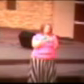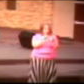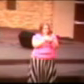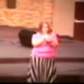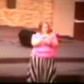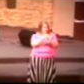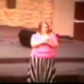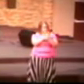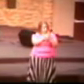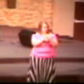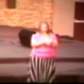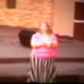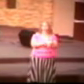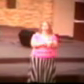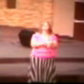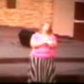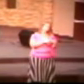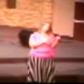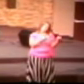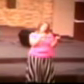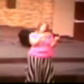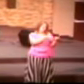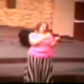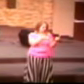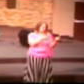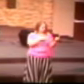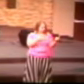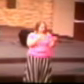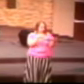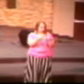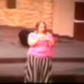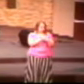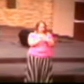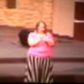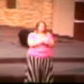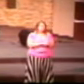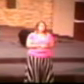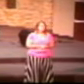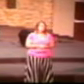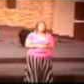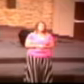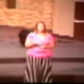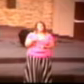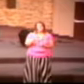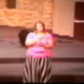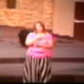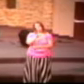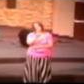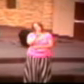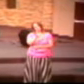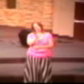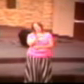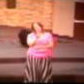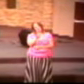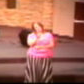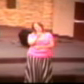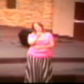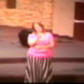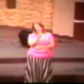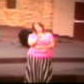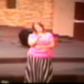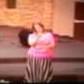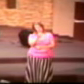series. That's one way a life group can work. I love Trey and Marla Finley's life group.